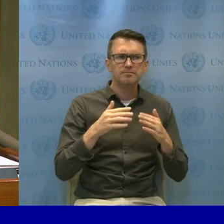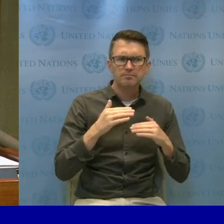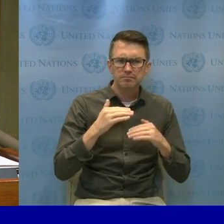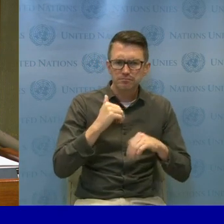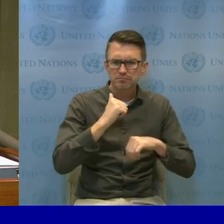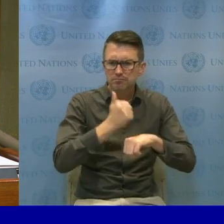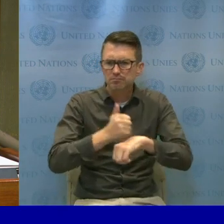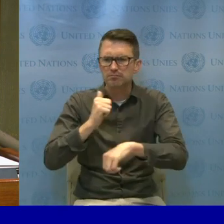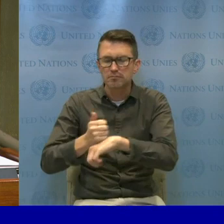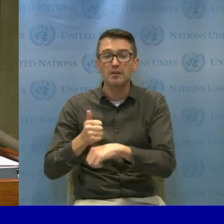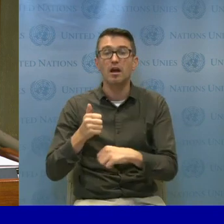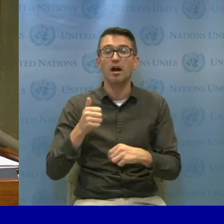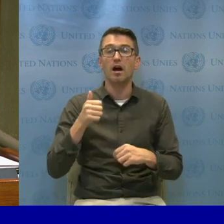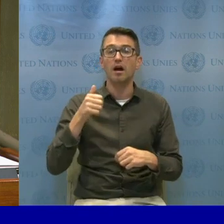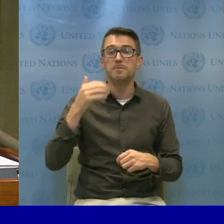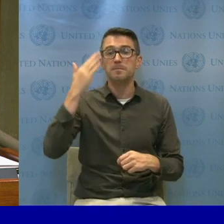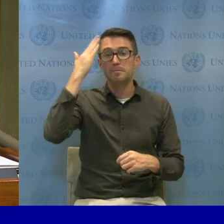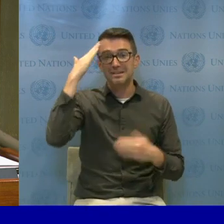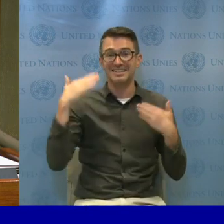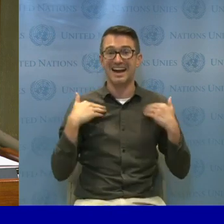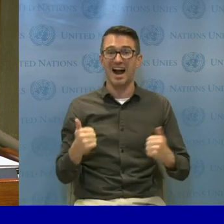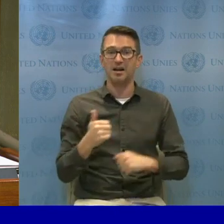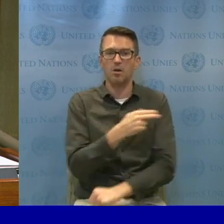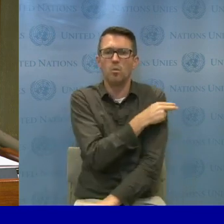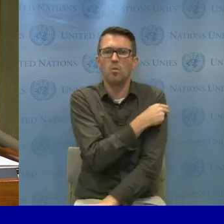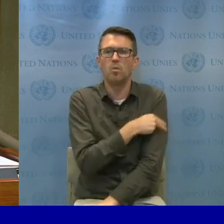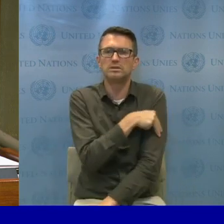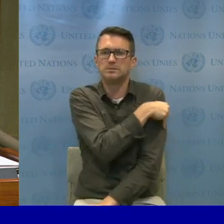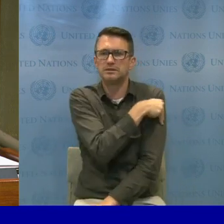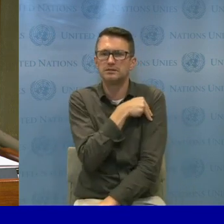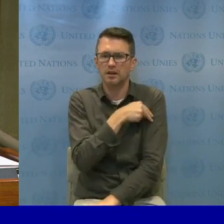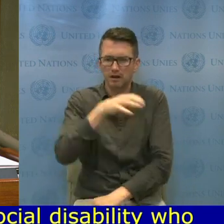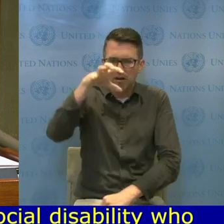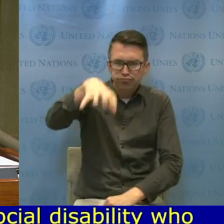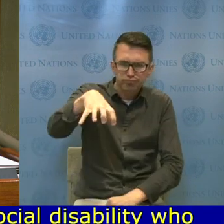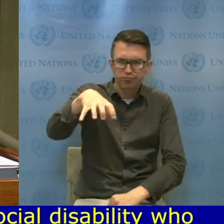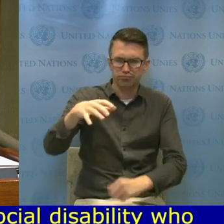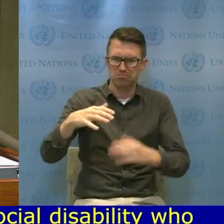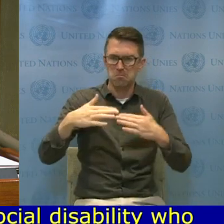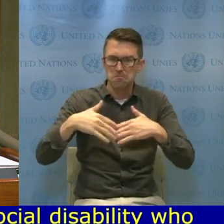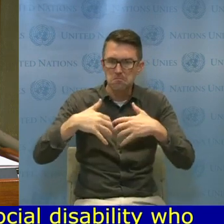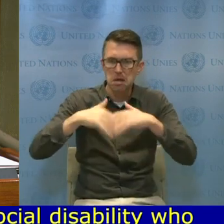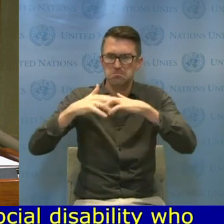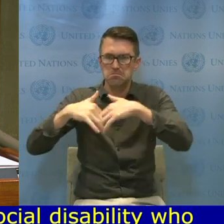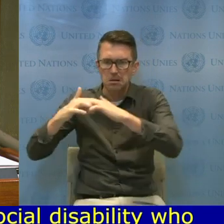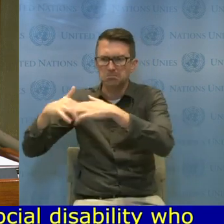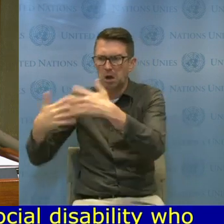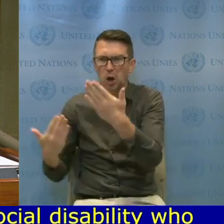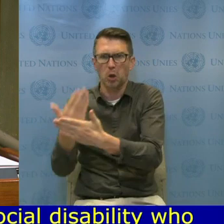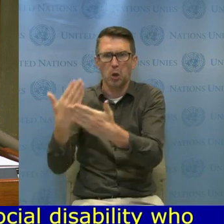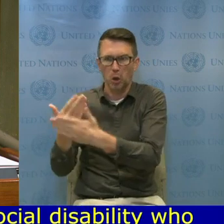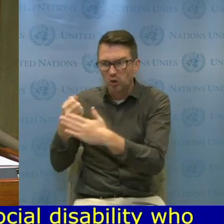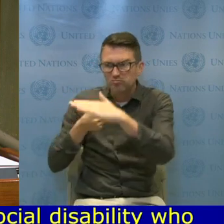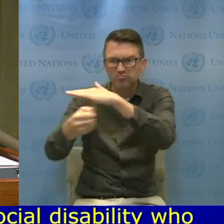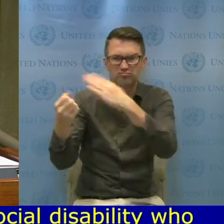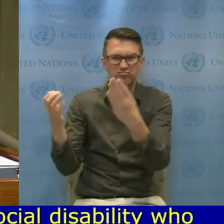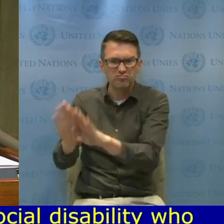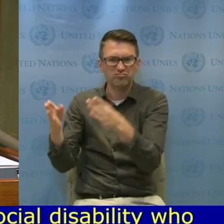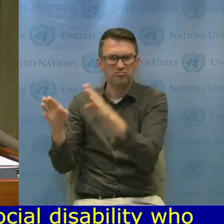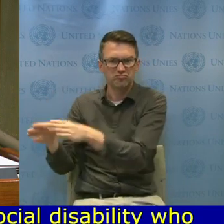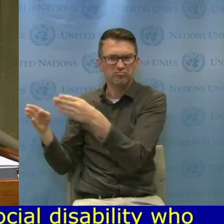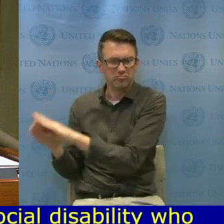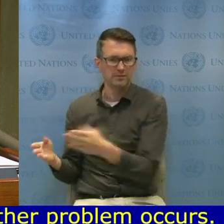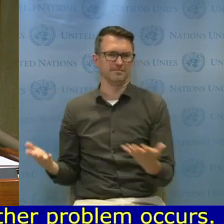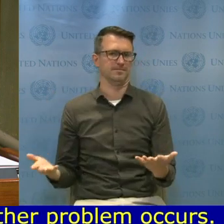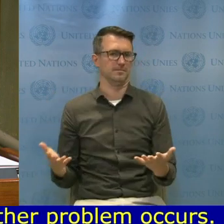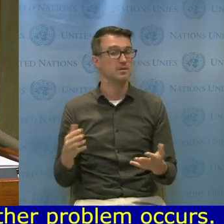occurs. The gatekeeping by mental health system of assessing, conditioning, controlling, and restricting